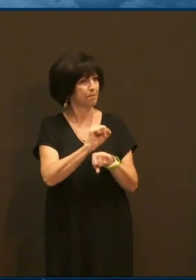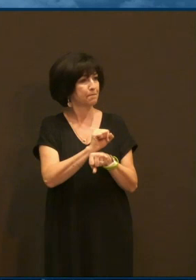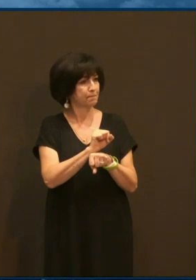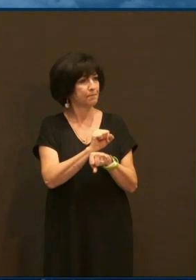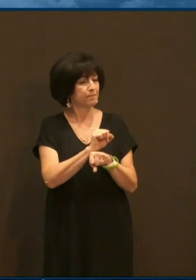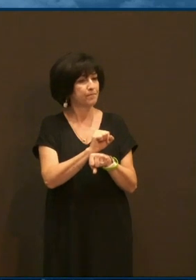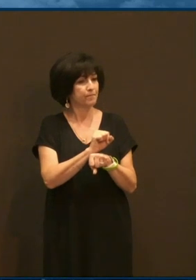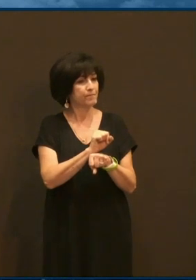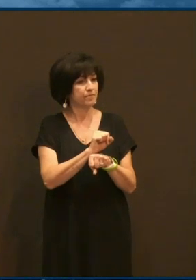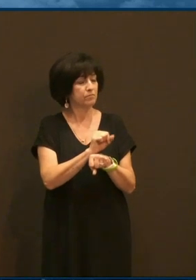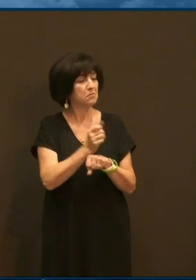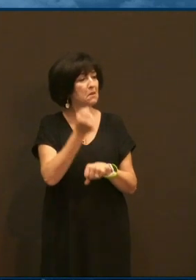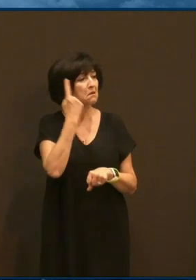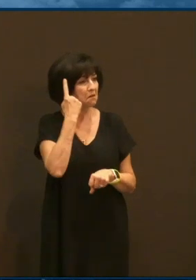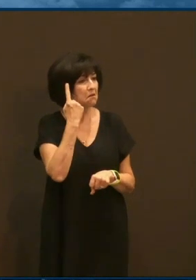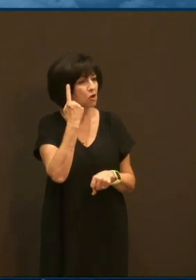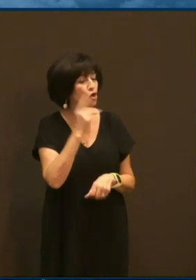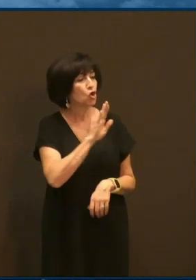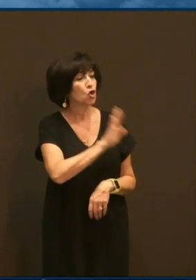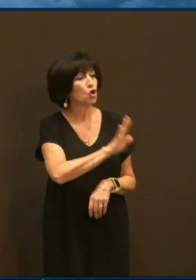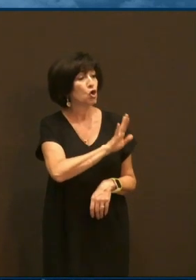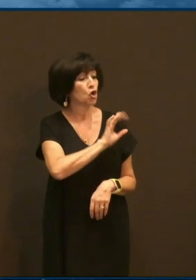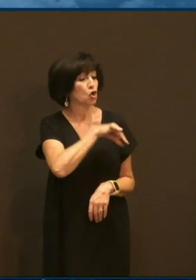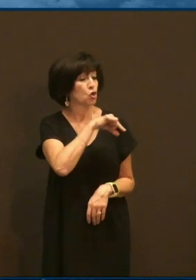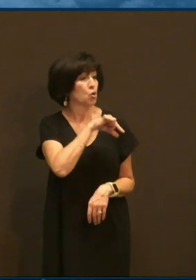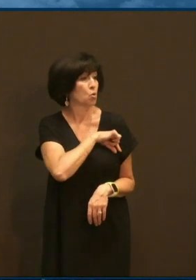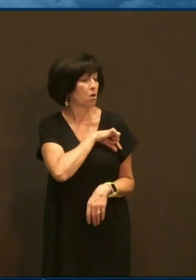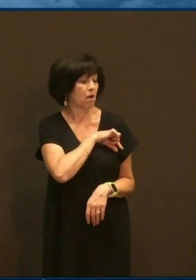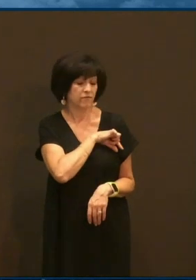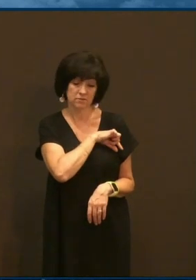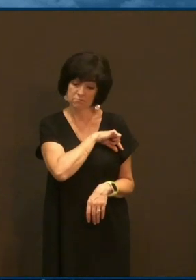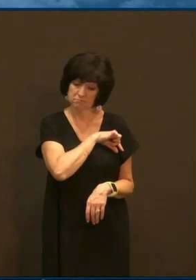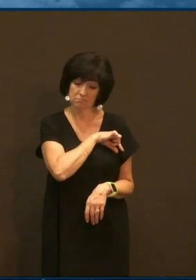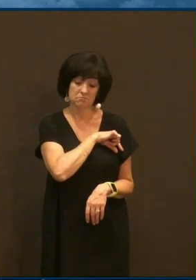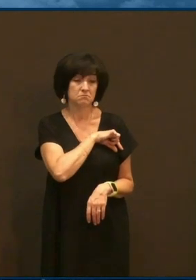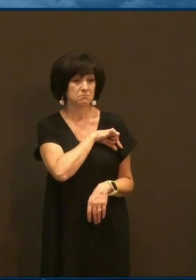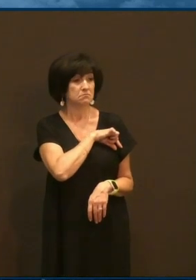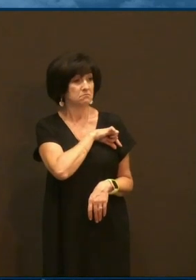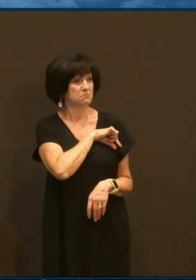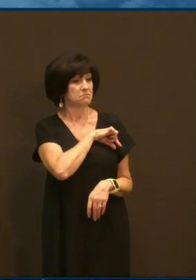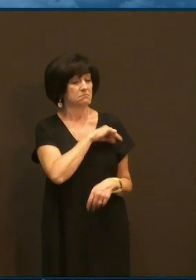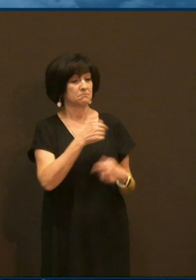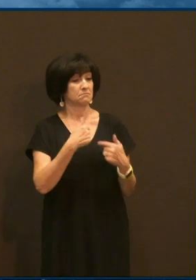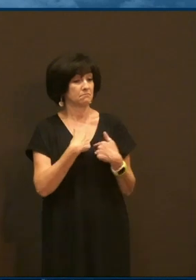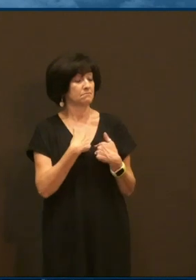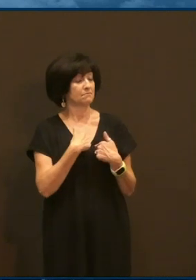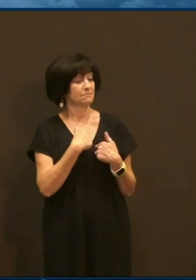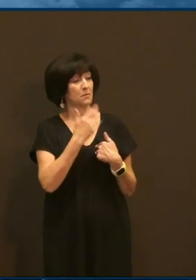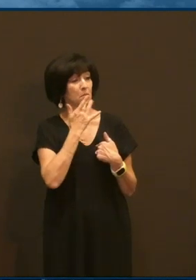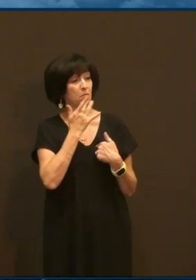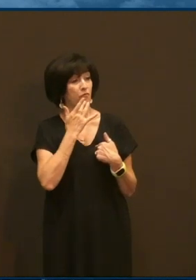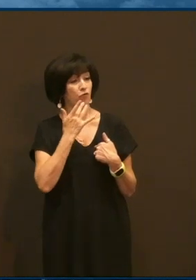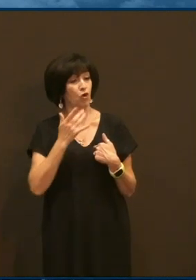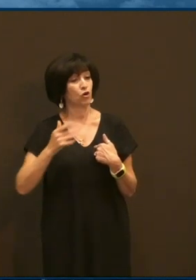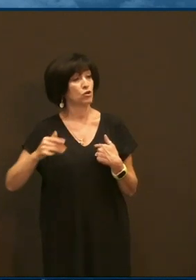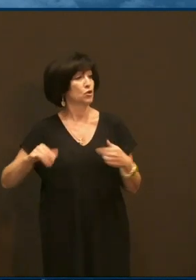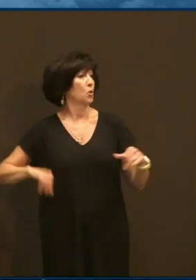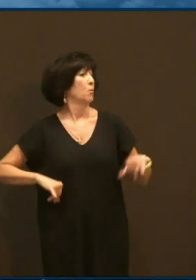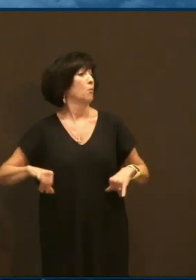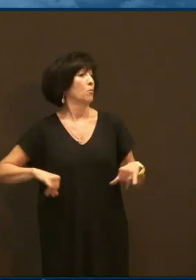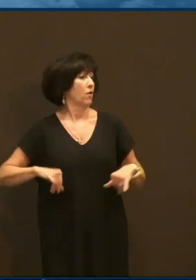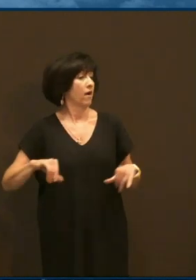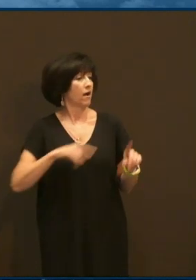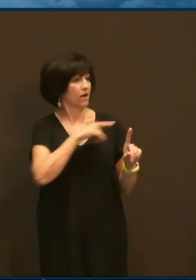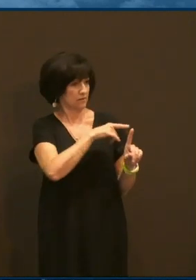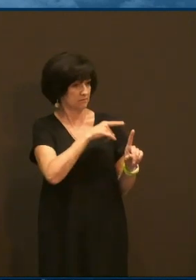In terms of credentials, I like to brag about the fact that she's about to get a master's degree in healthcare from Dartmouth